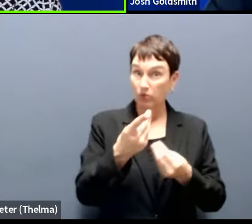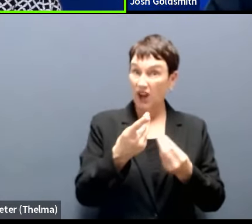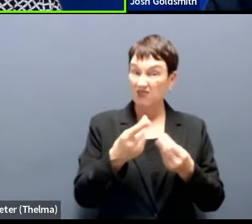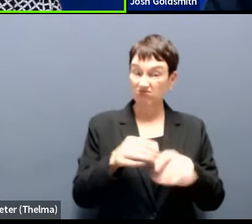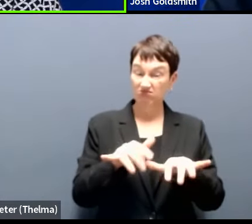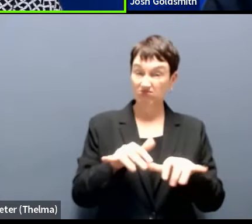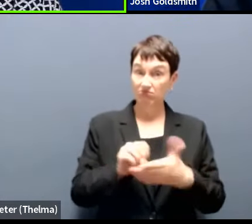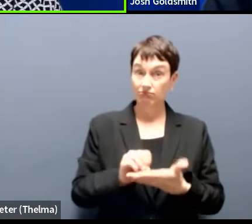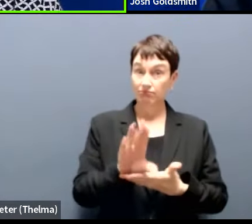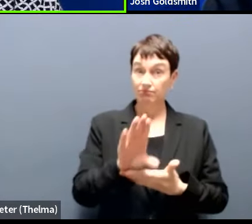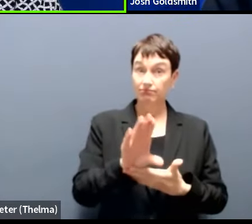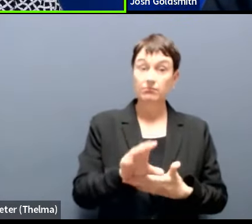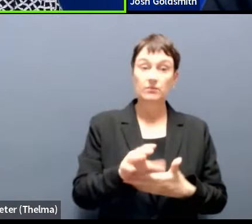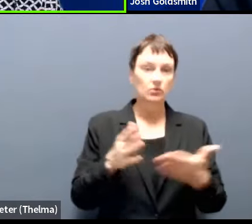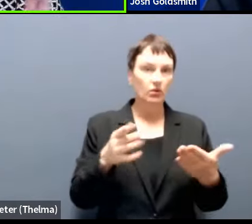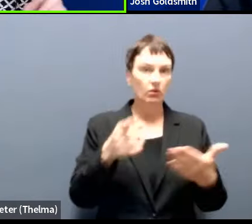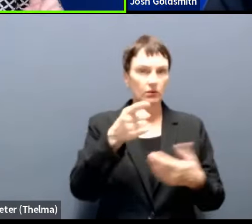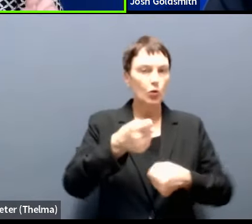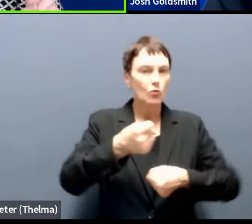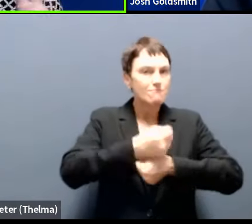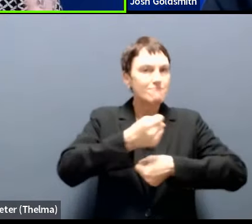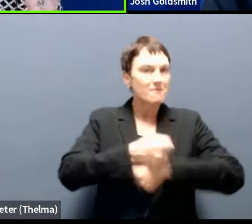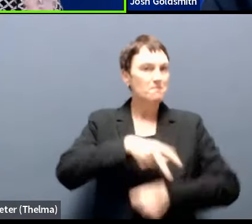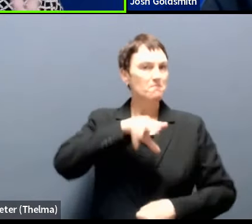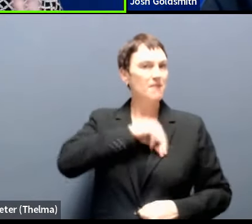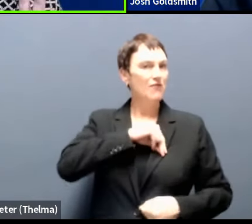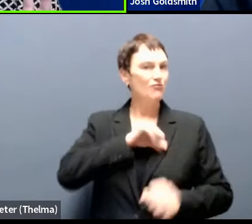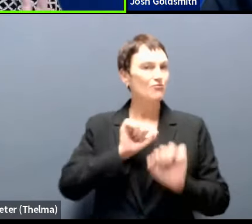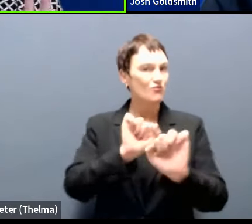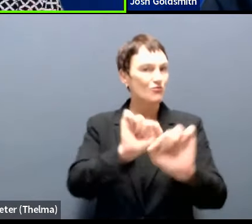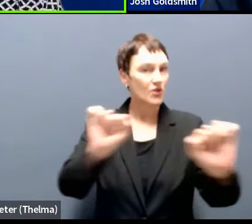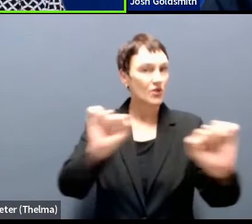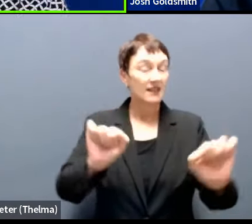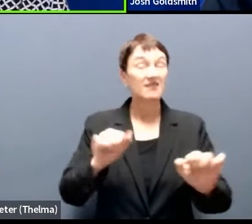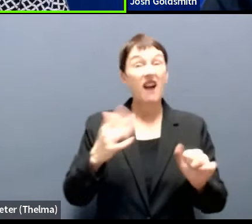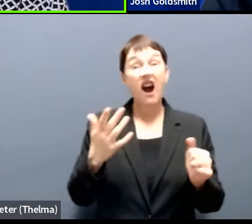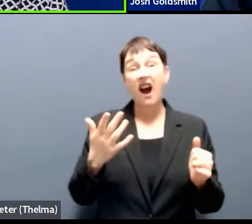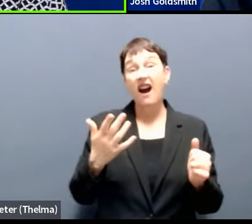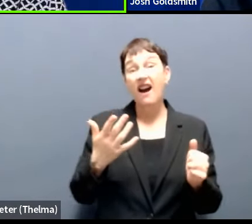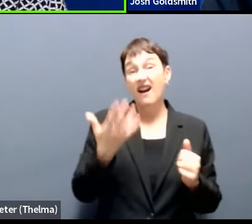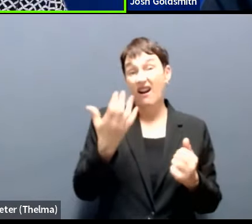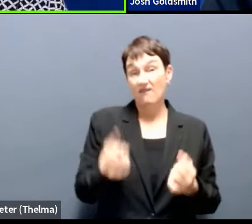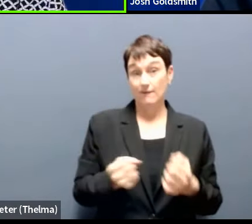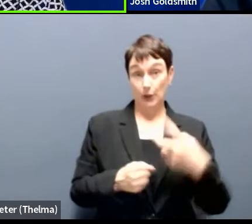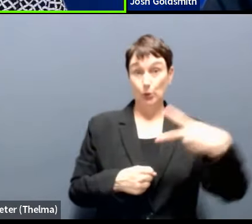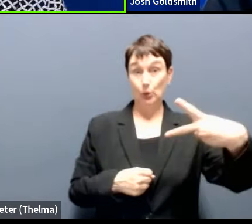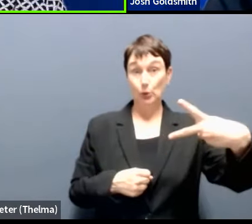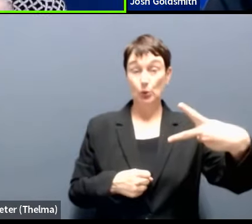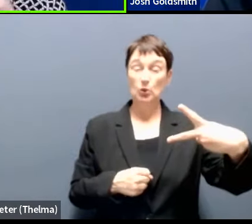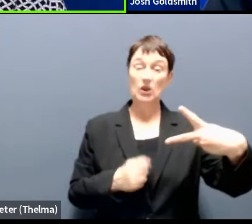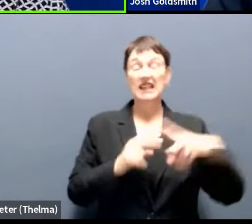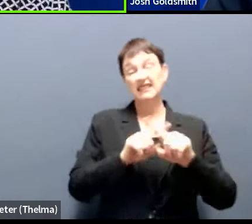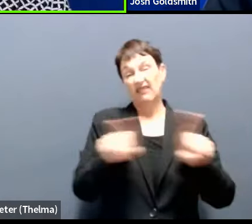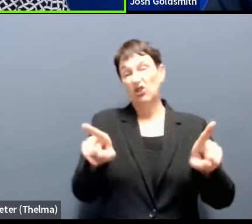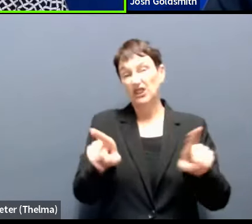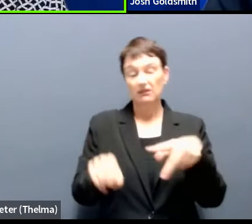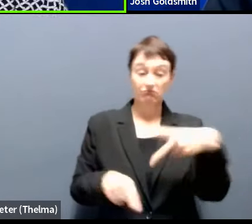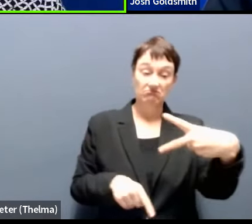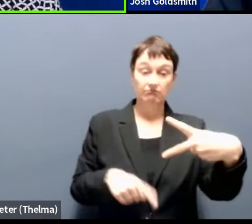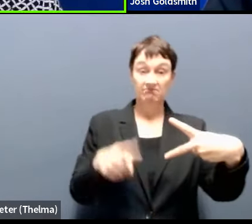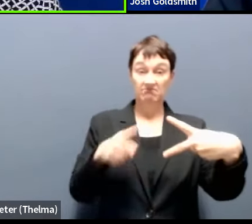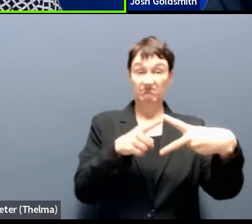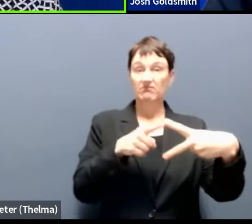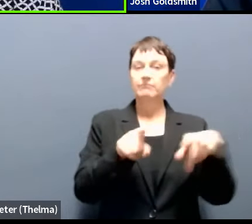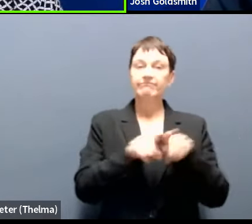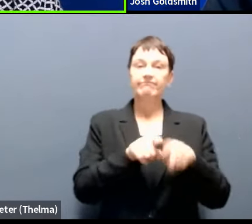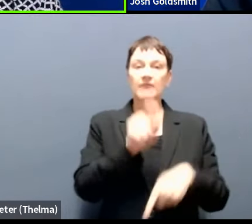the link to generate your badge. And we actually have 2 types of badges. We have this one that you see here, which is like a vertical badge that you